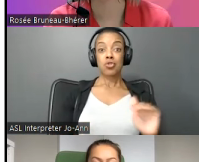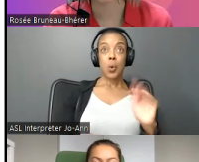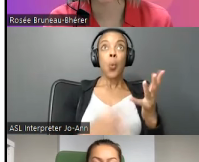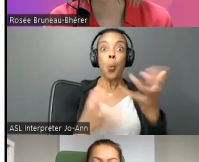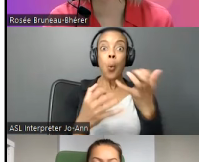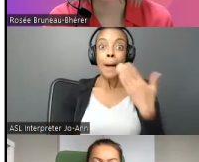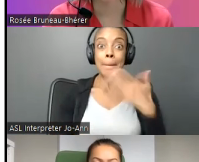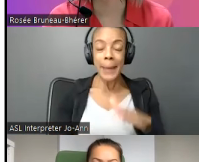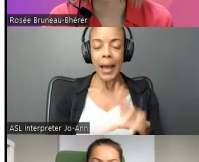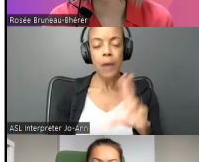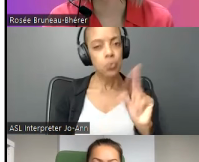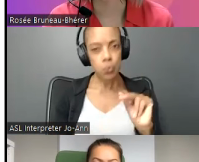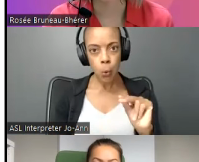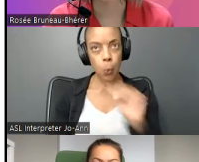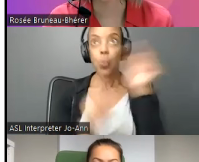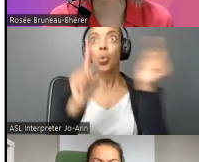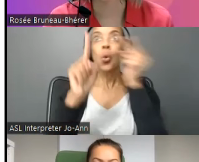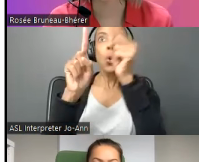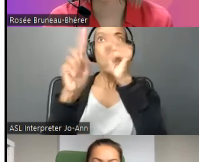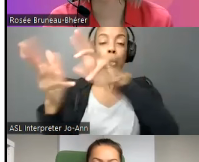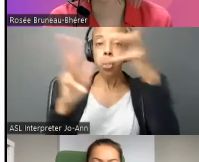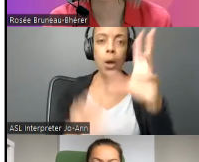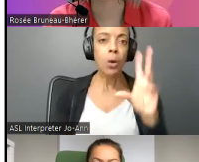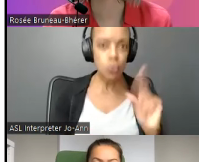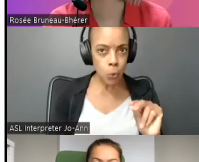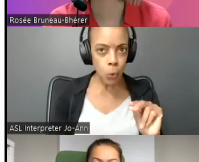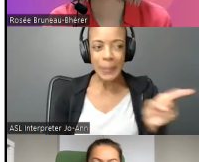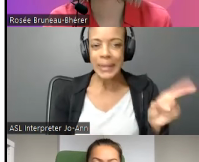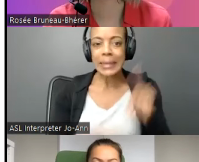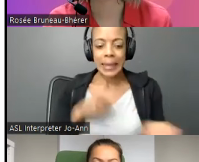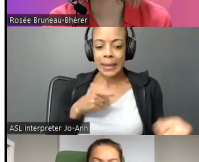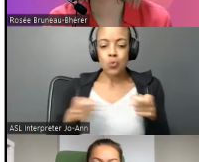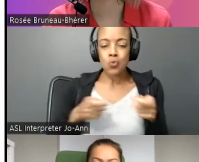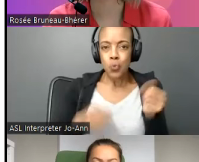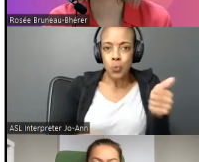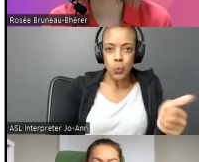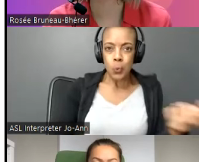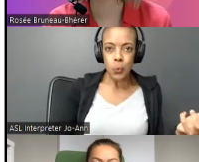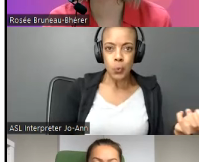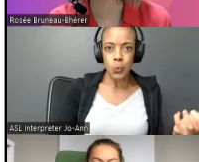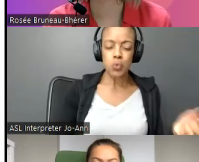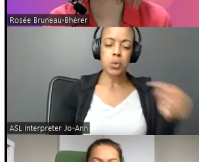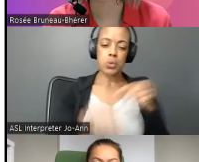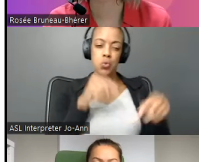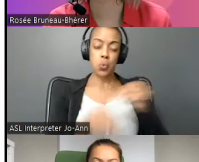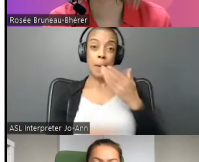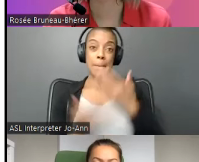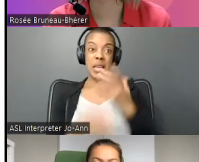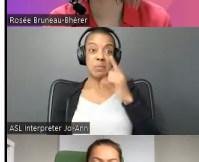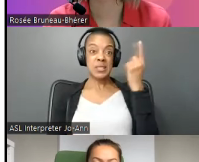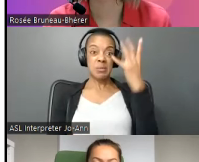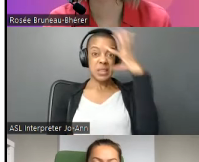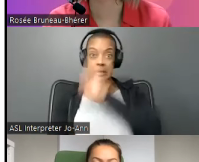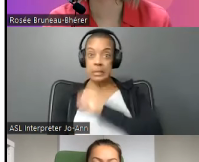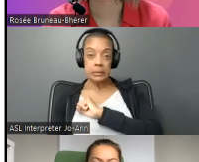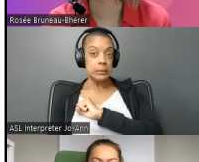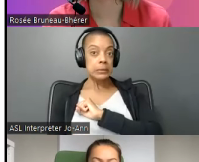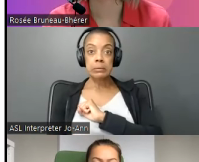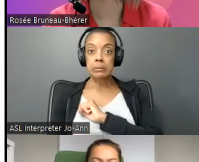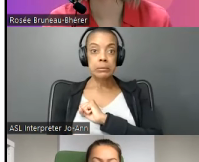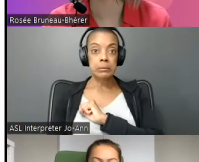start having these kinds of words in our heads, let's go back to the baggage. Maybe there's something that we haven't seen that he's carrying.